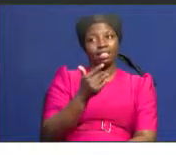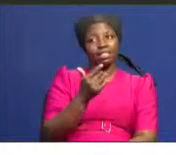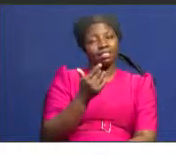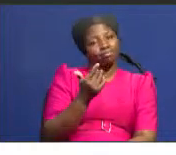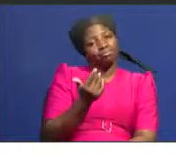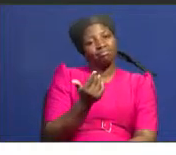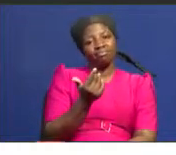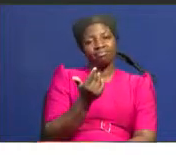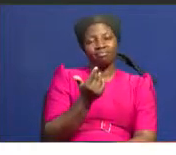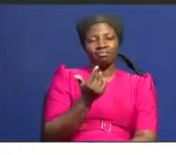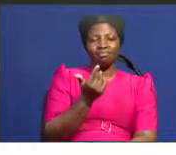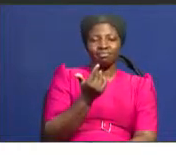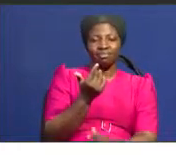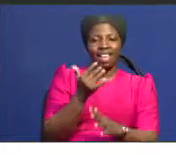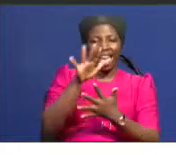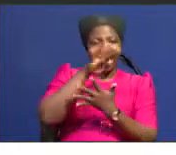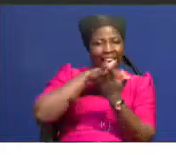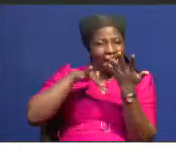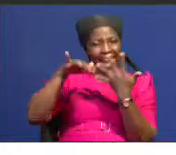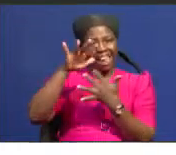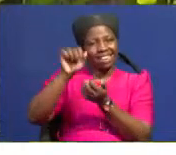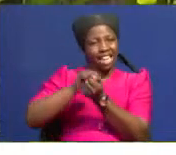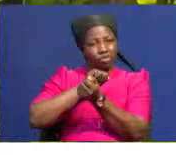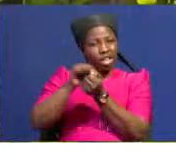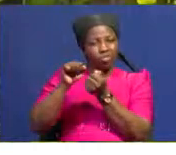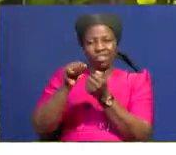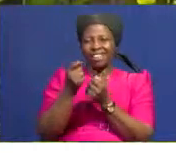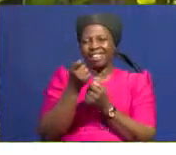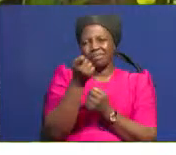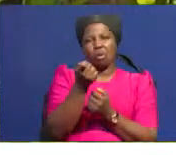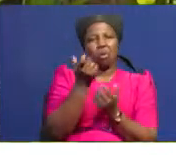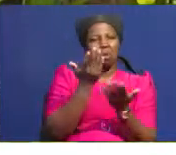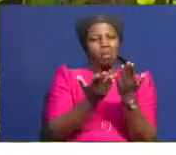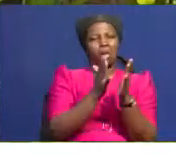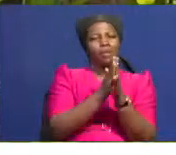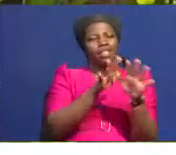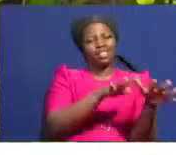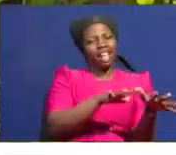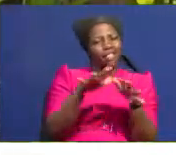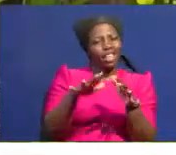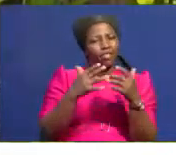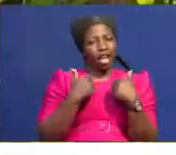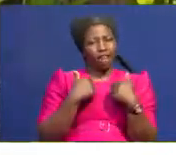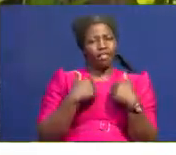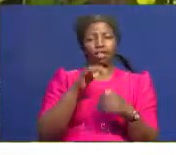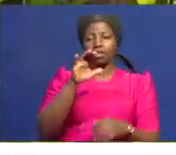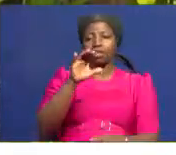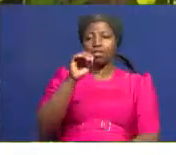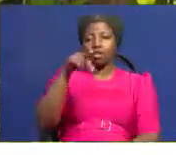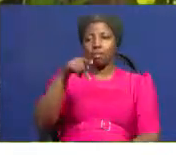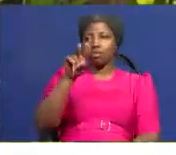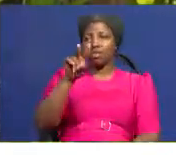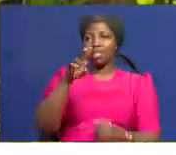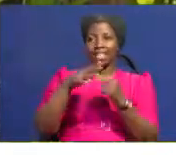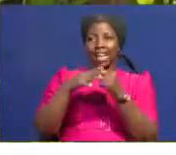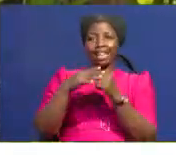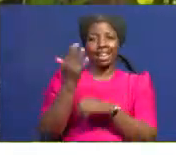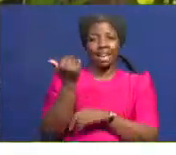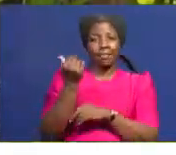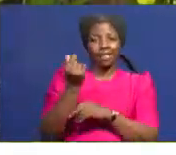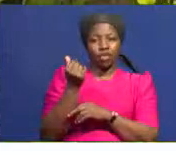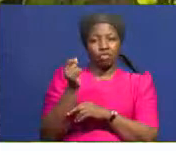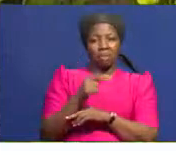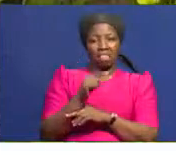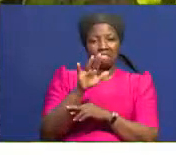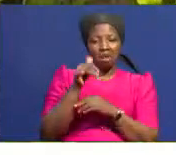compared to what we are going through. Now, COP29 coming just a few months from now, we don't seem to